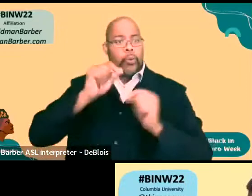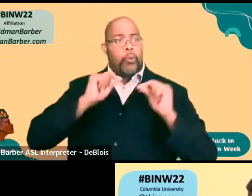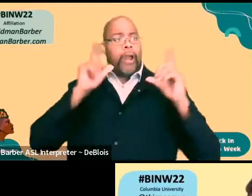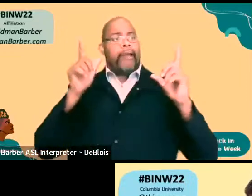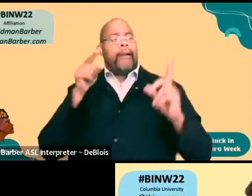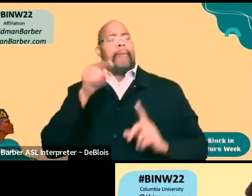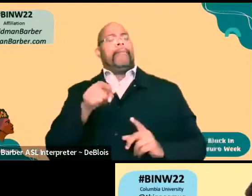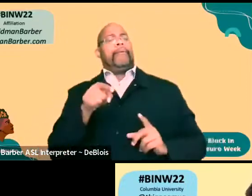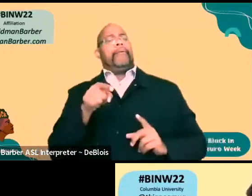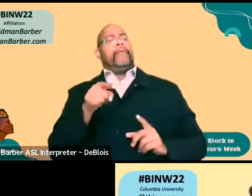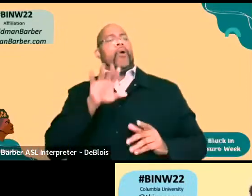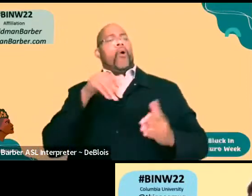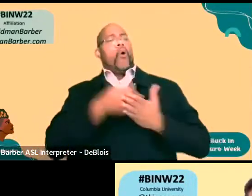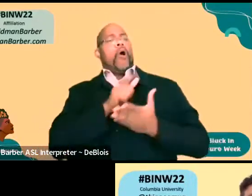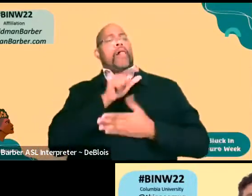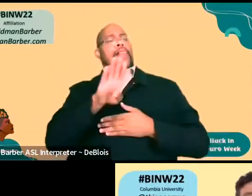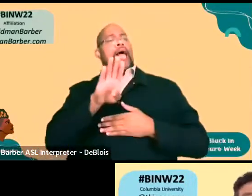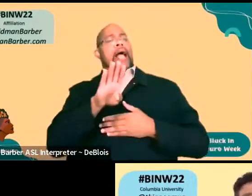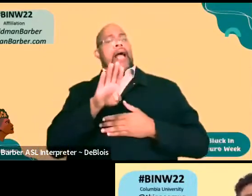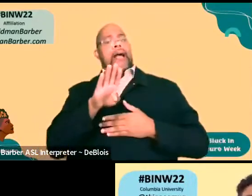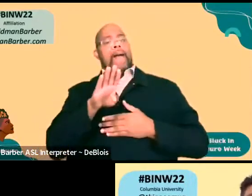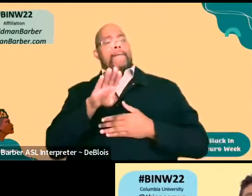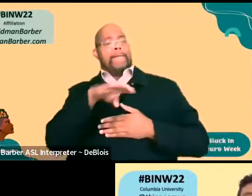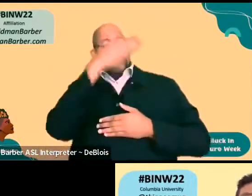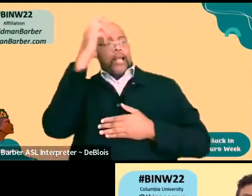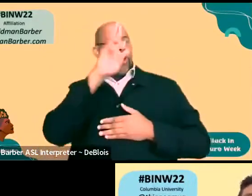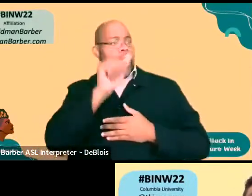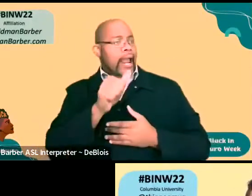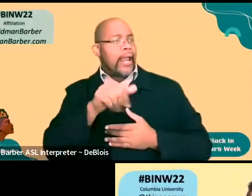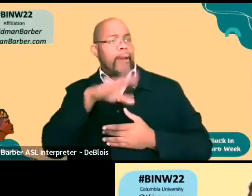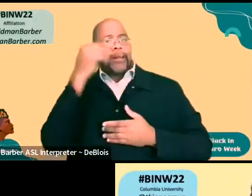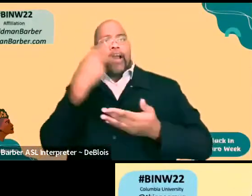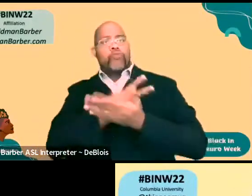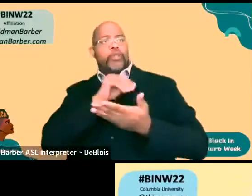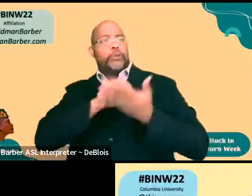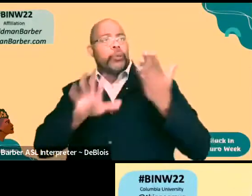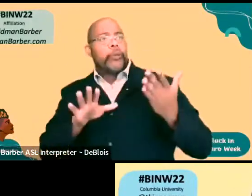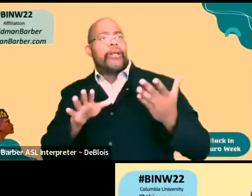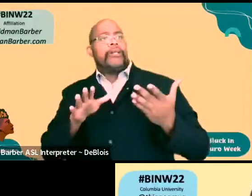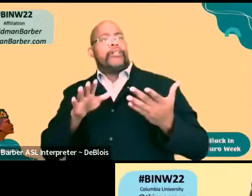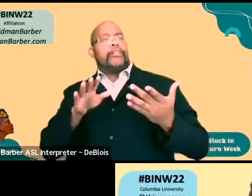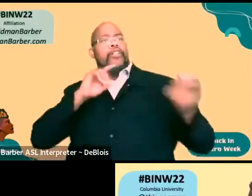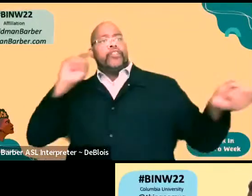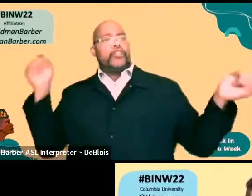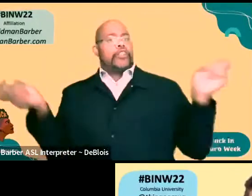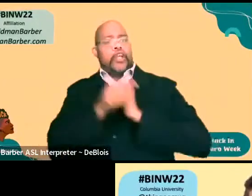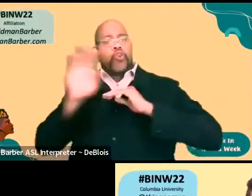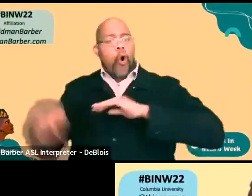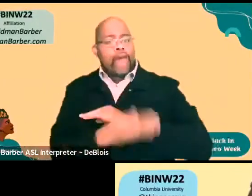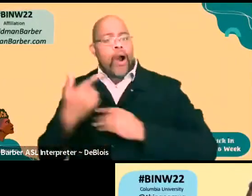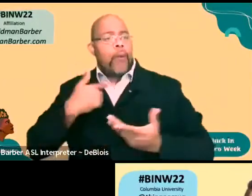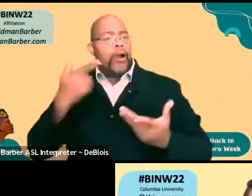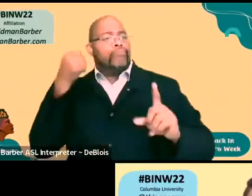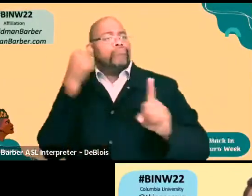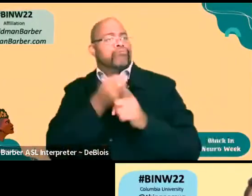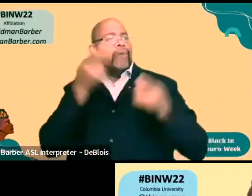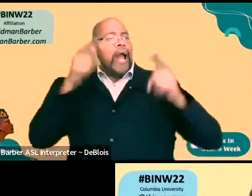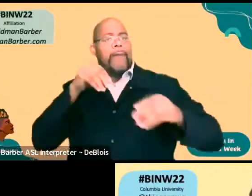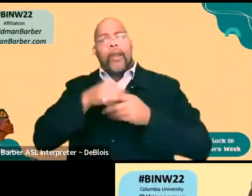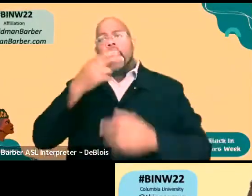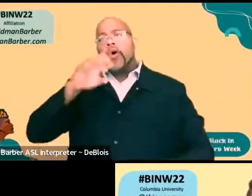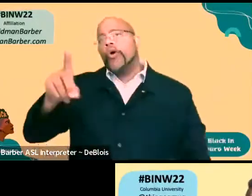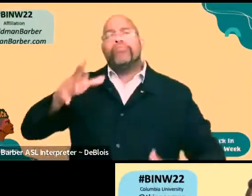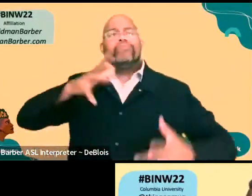up and the whole lab is Black RAs and Black grad students and Black, everyone, and we all suddenly just go into the hood